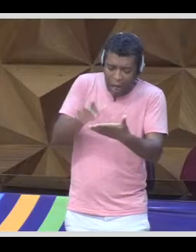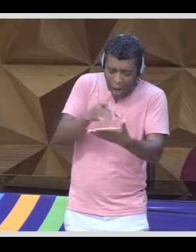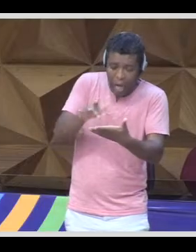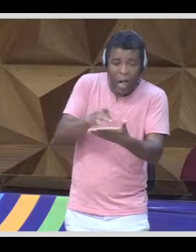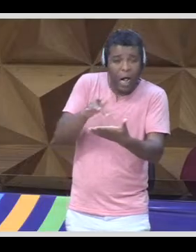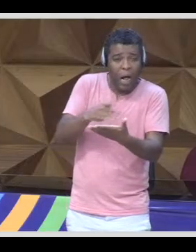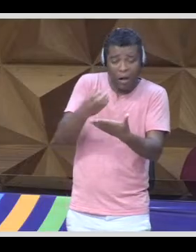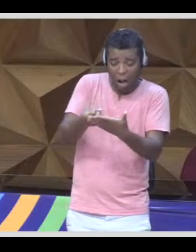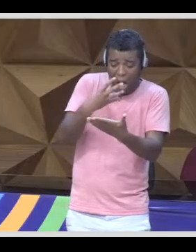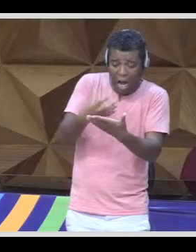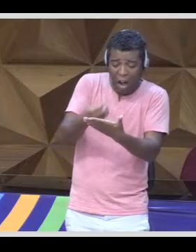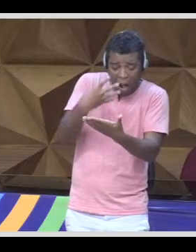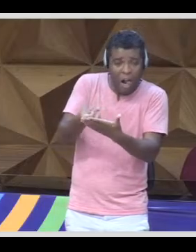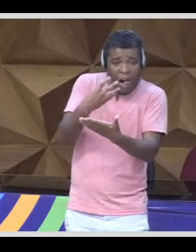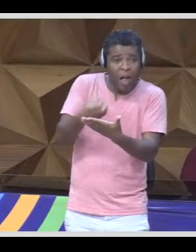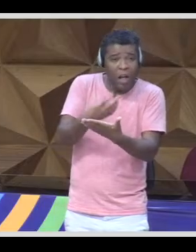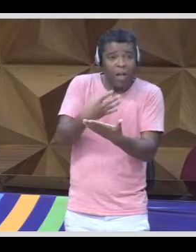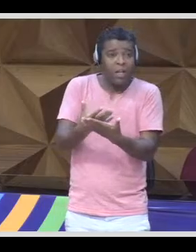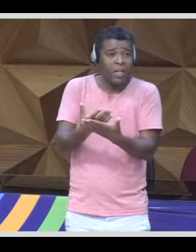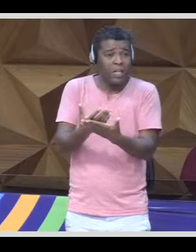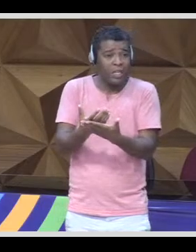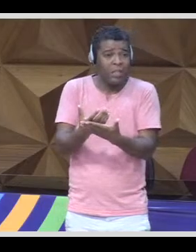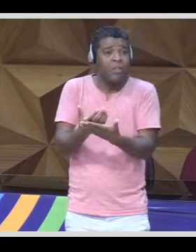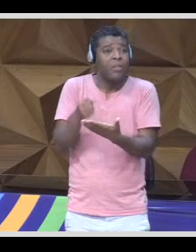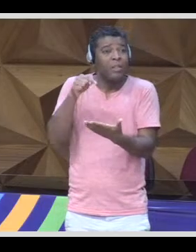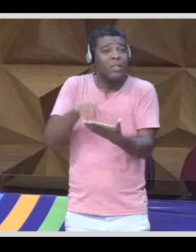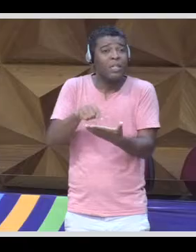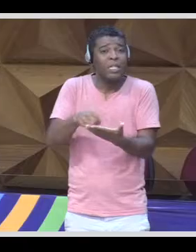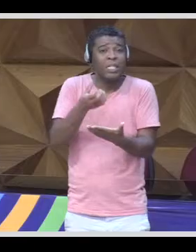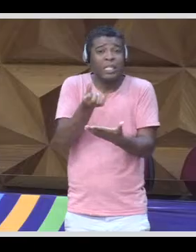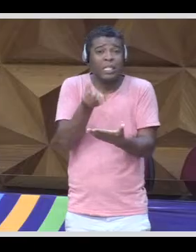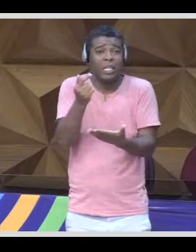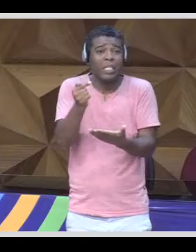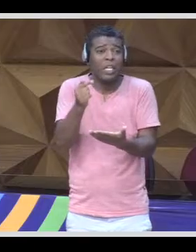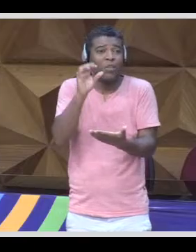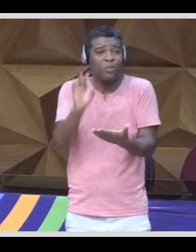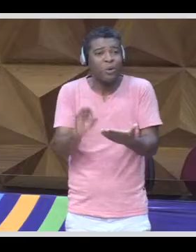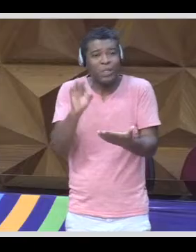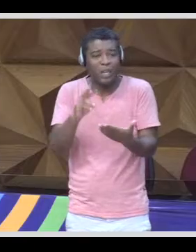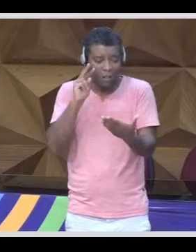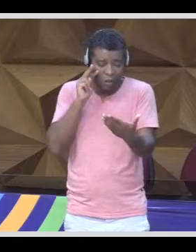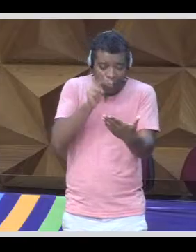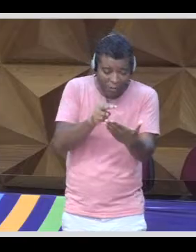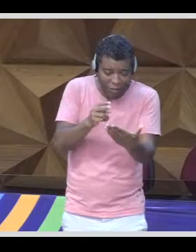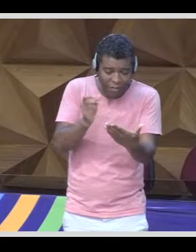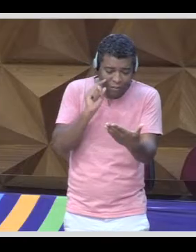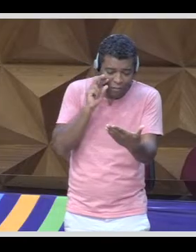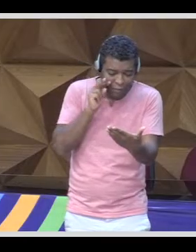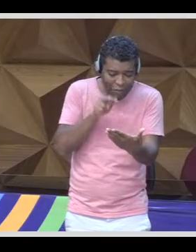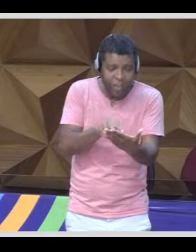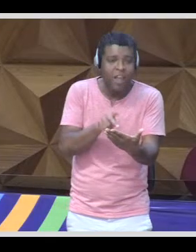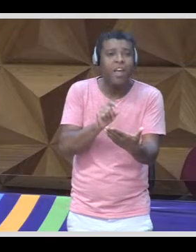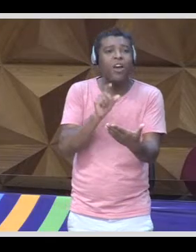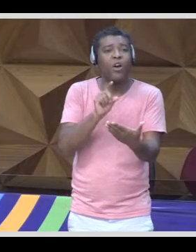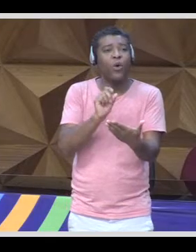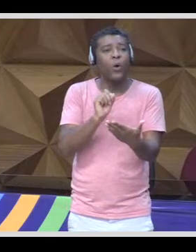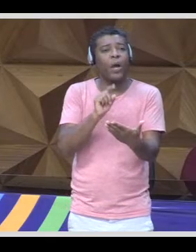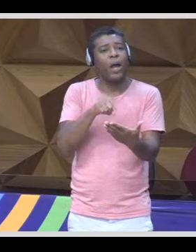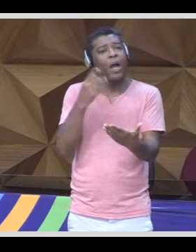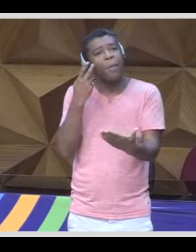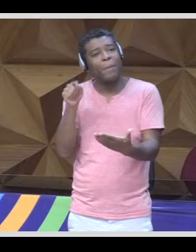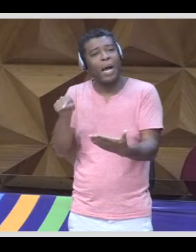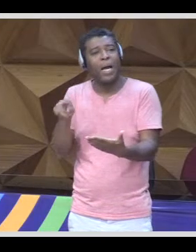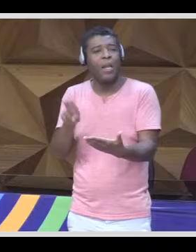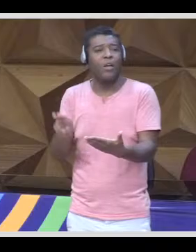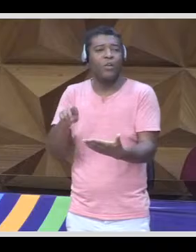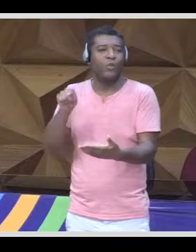time were for these messages. And these users who are in the core, they often